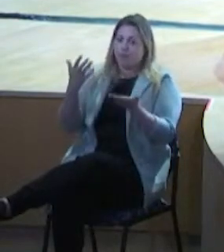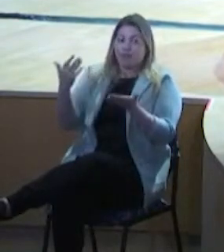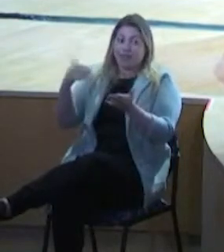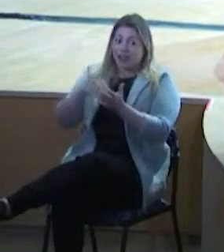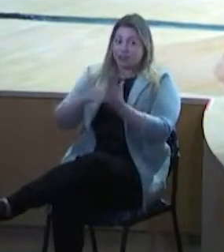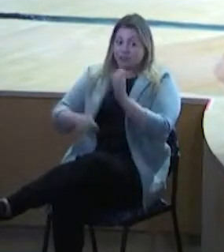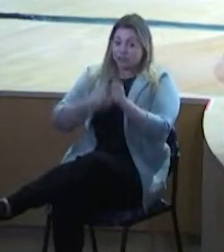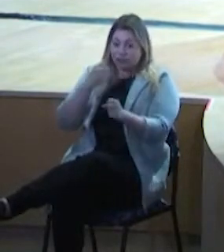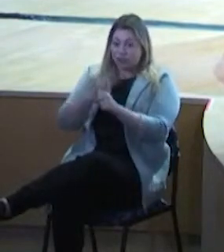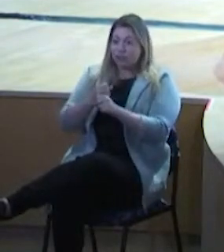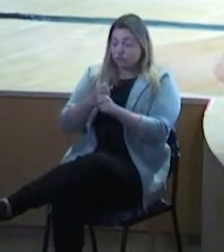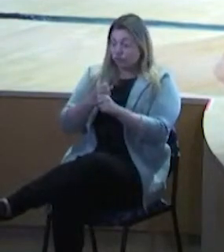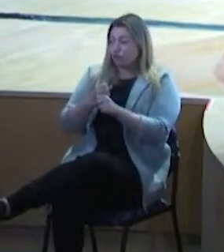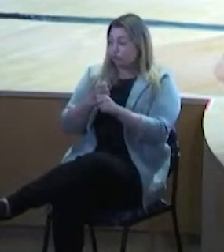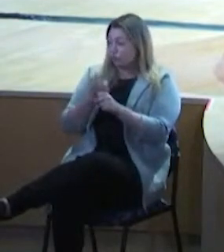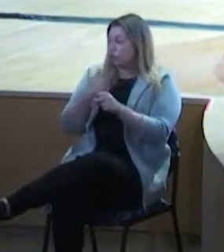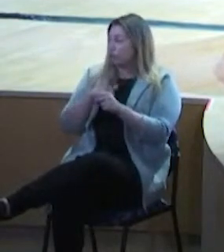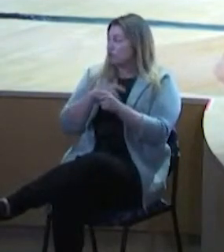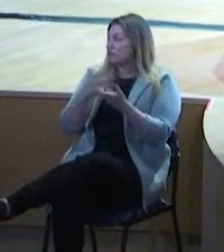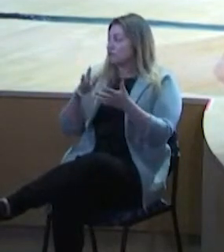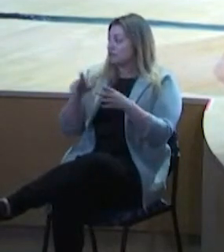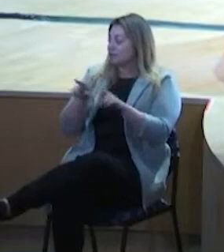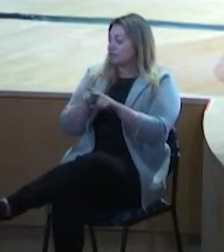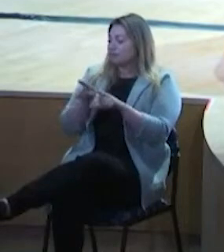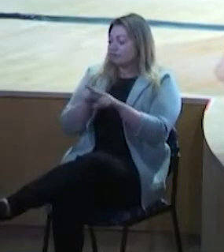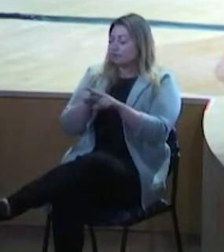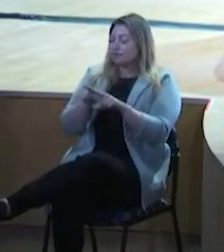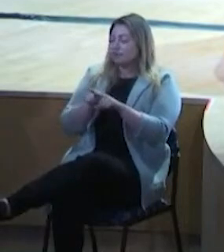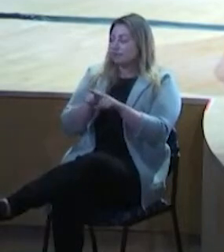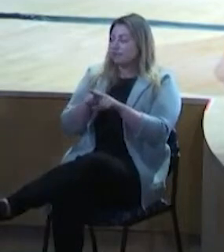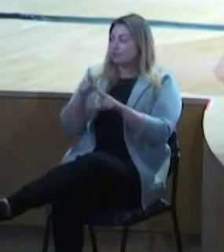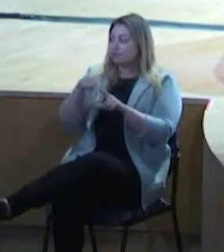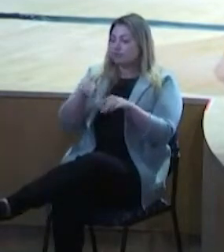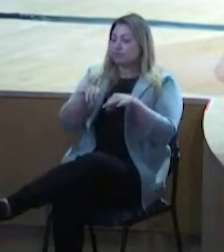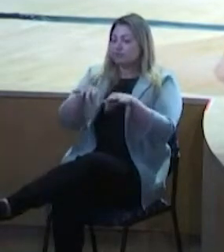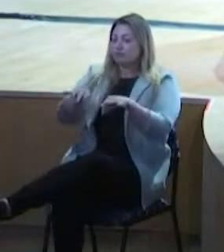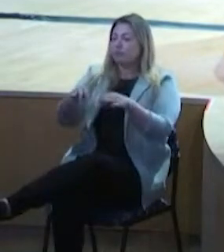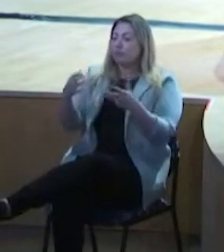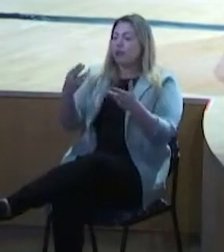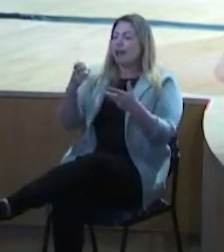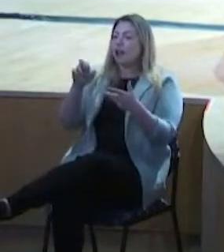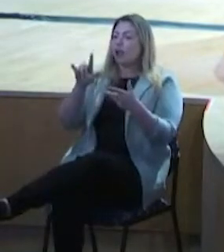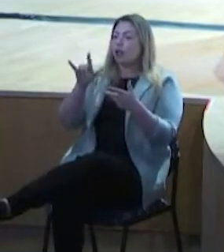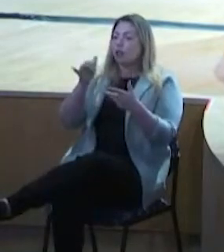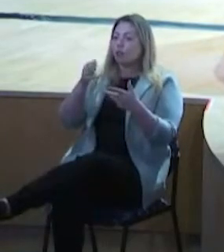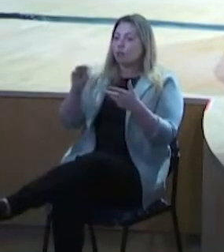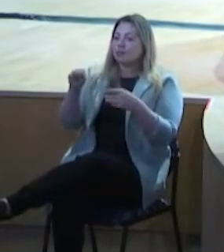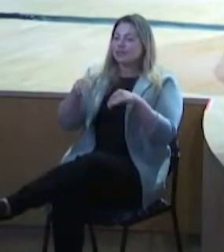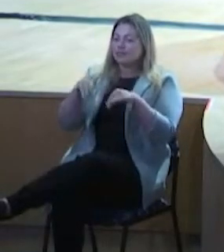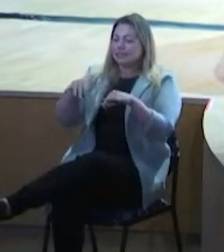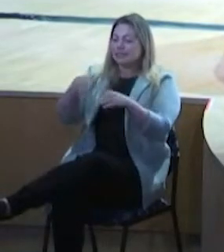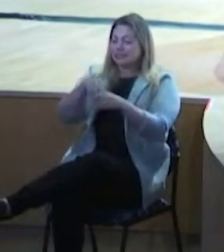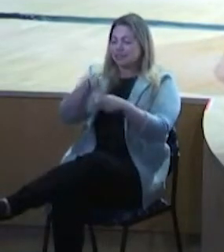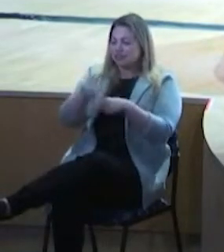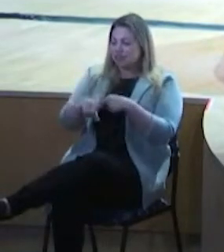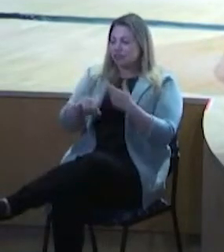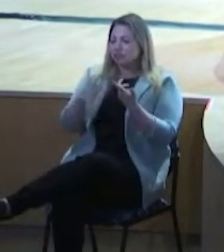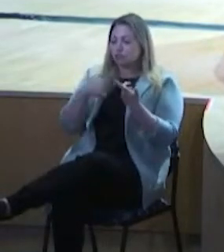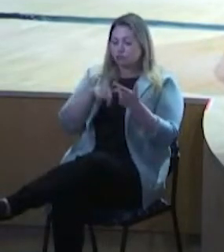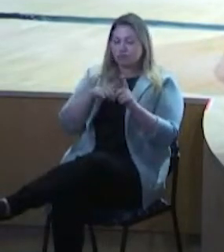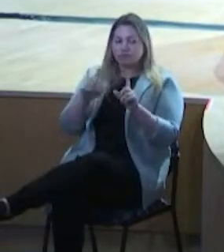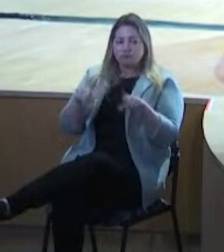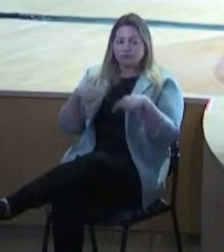and we have been also planting our heirloom seeds in those. So we've been trying